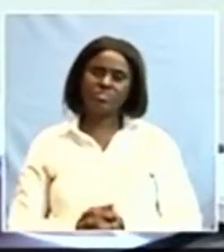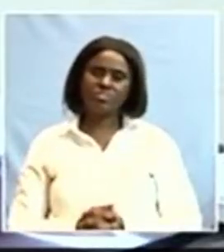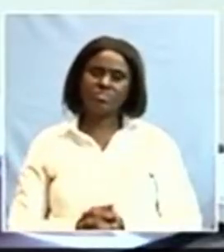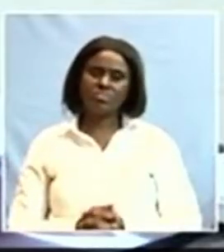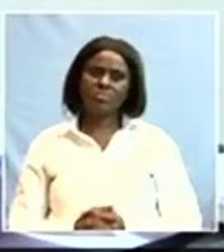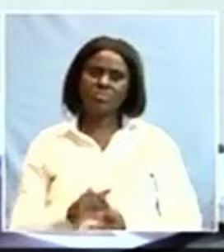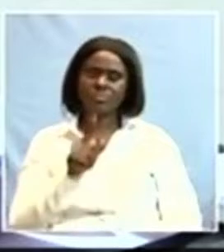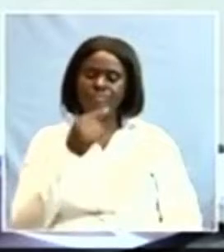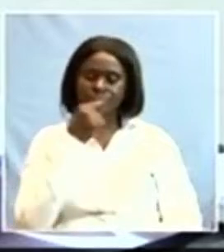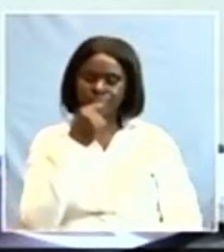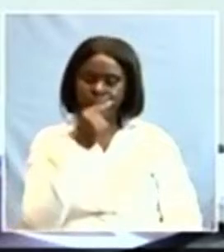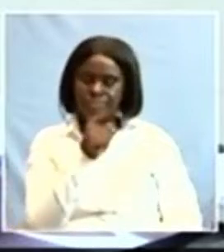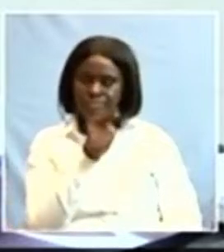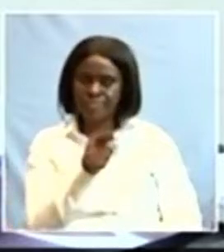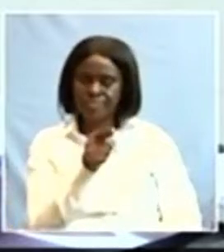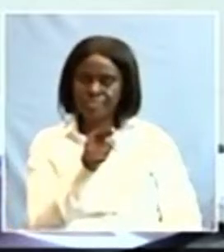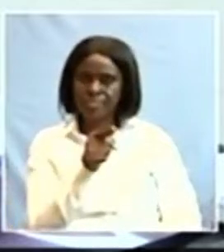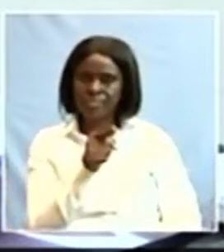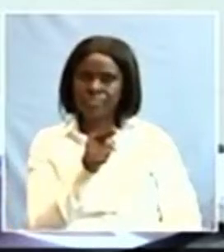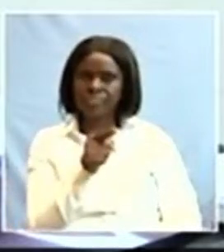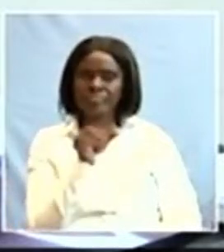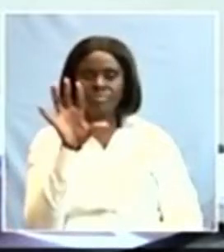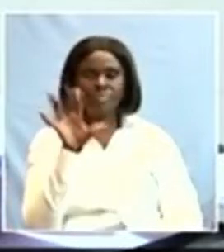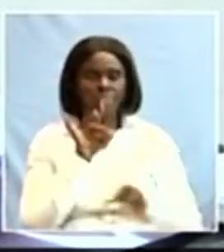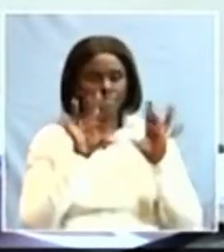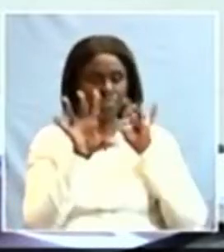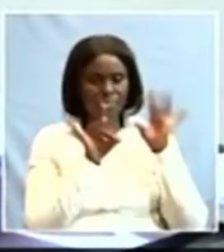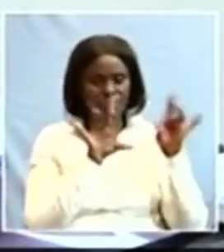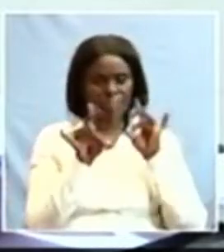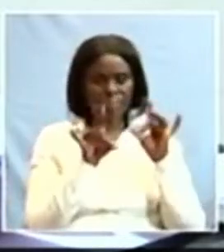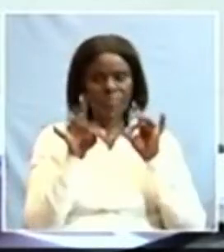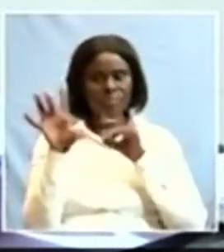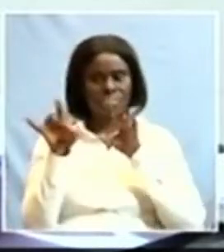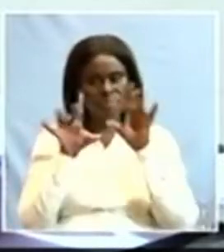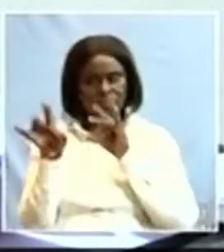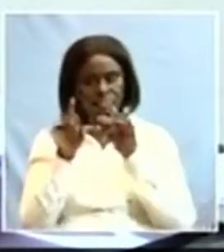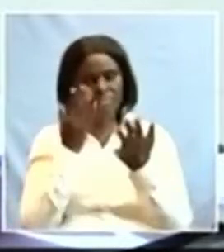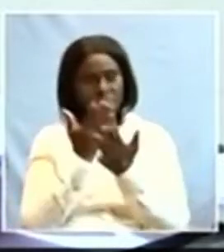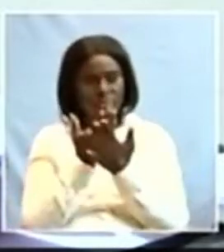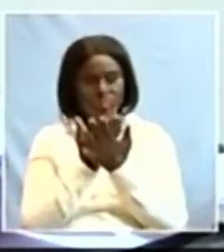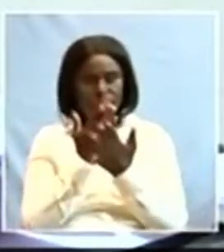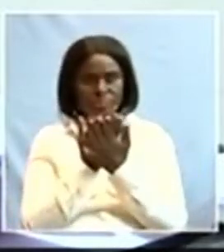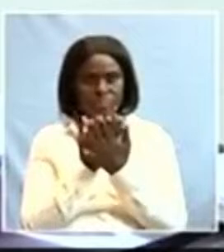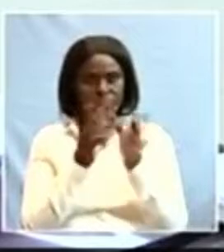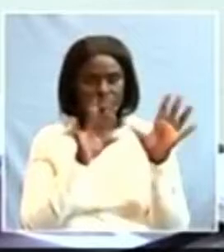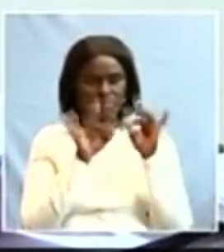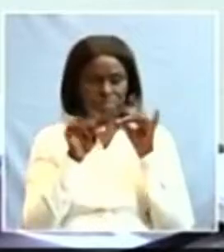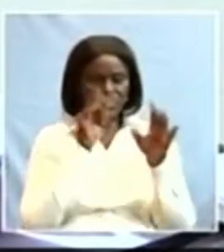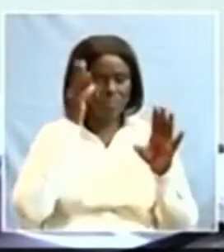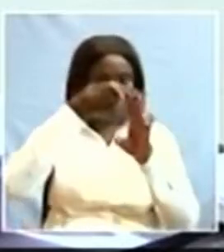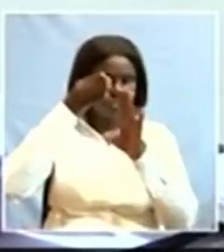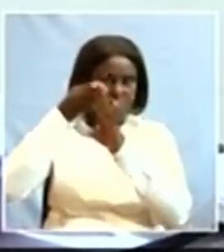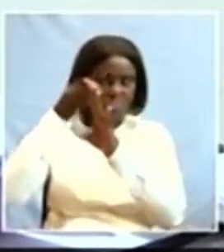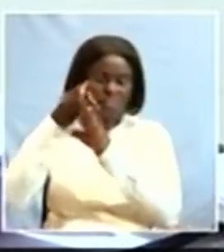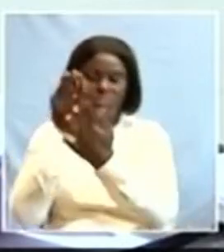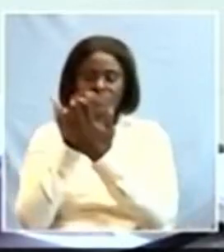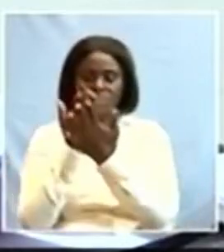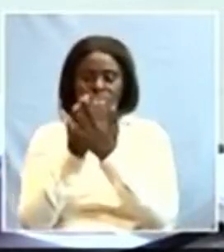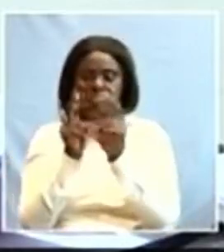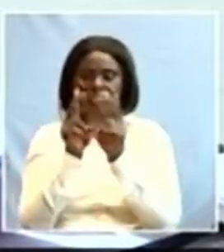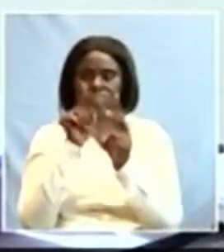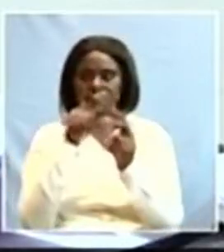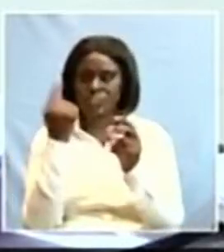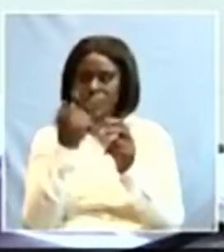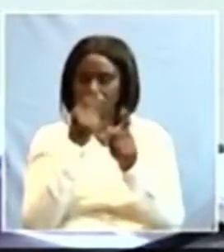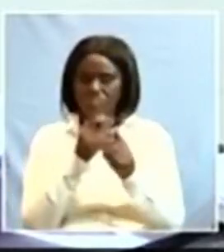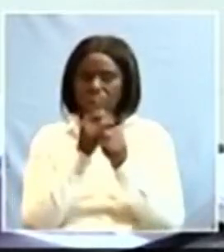Since you said he was selected, you called selected bidding, direct bidding. So you were